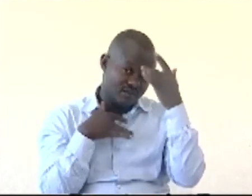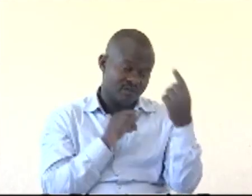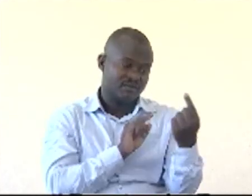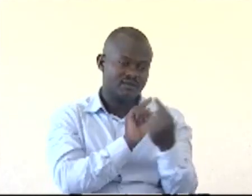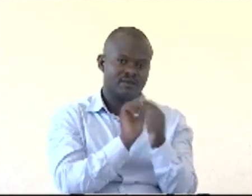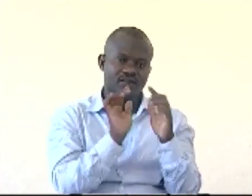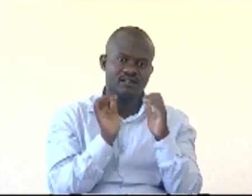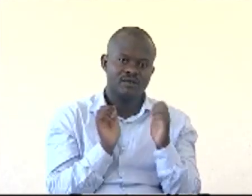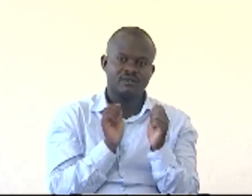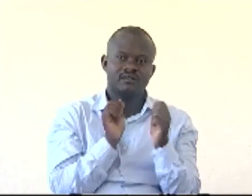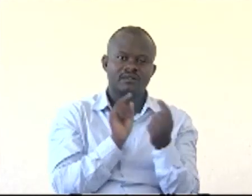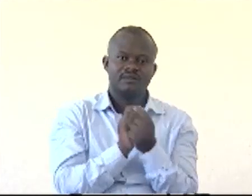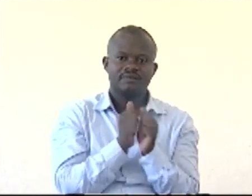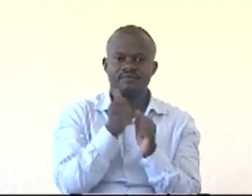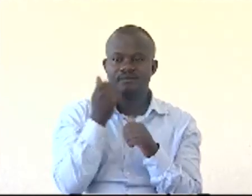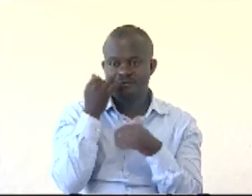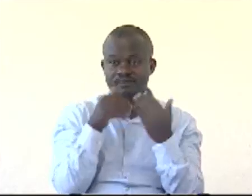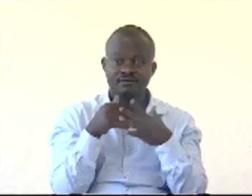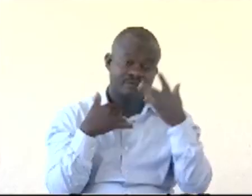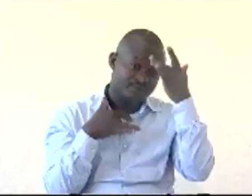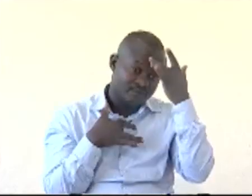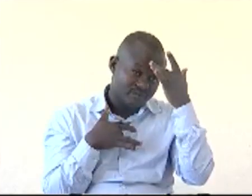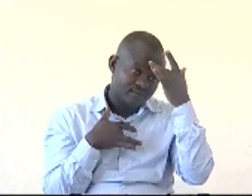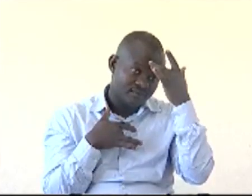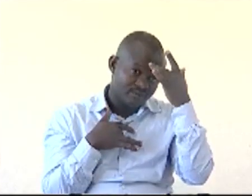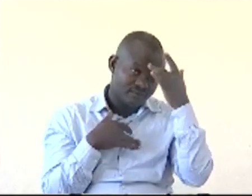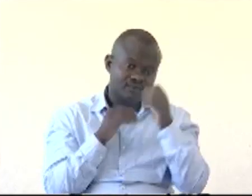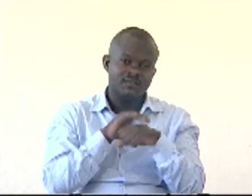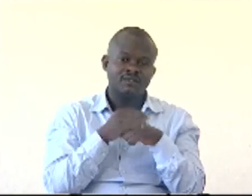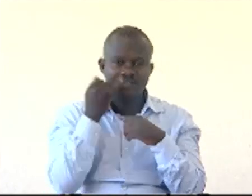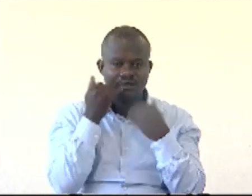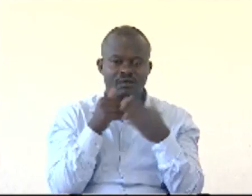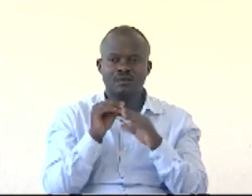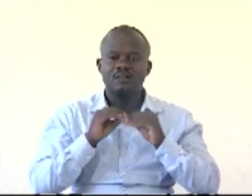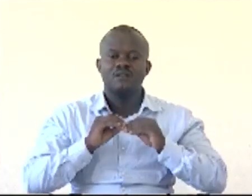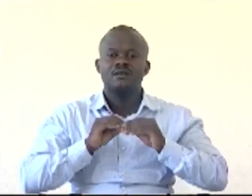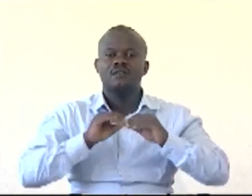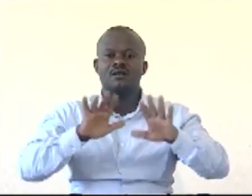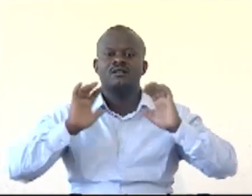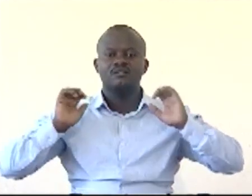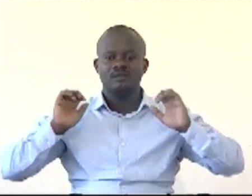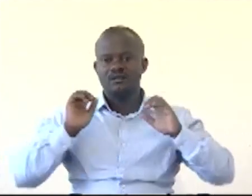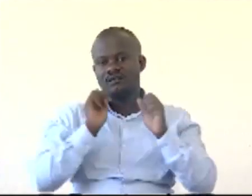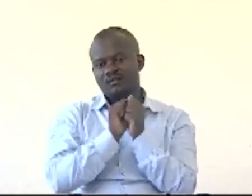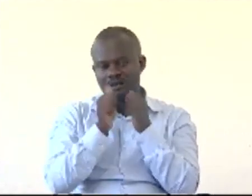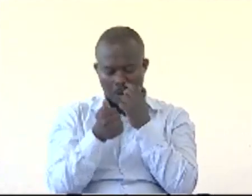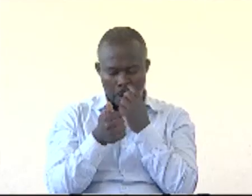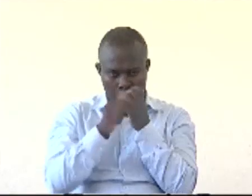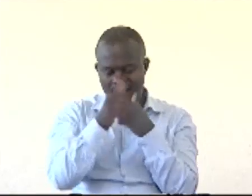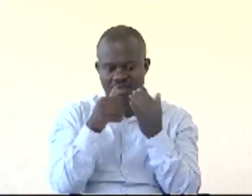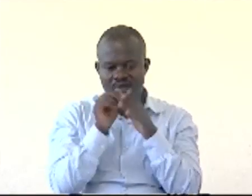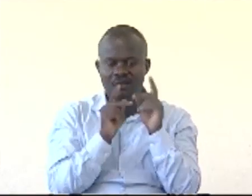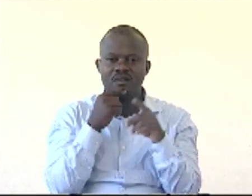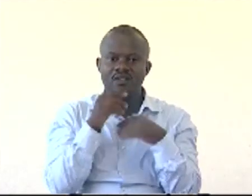close contact with them. If you are sick, make sure you isolate yourself from other people so that you